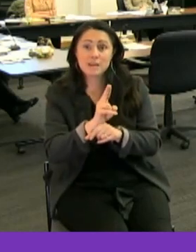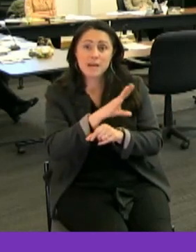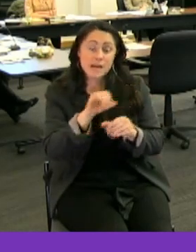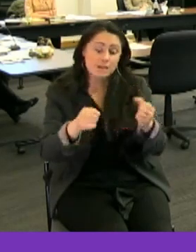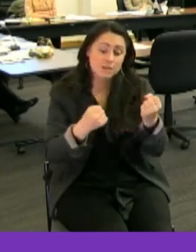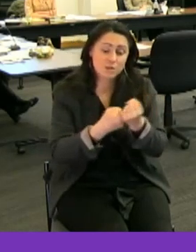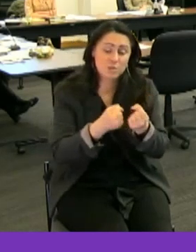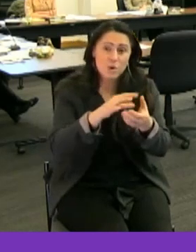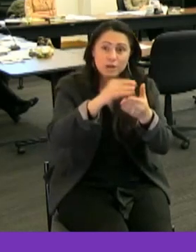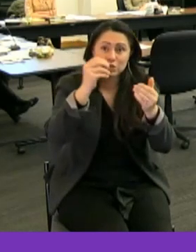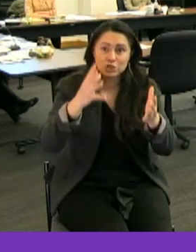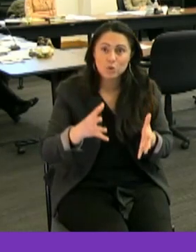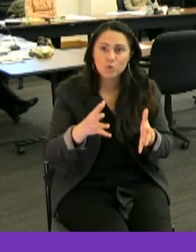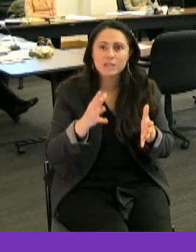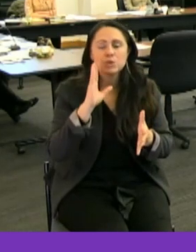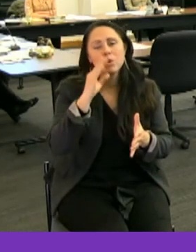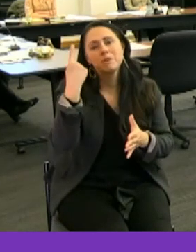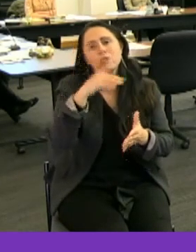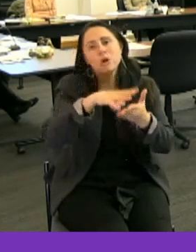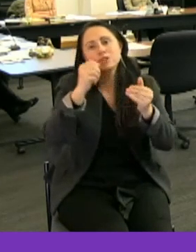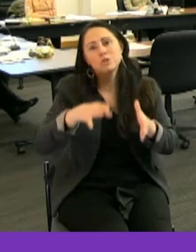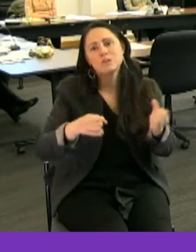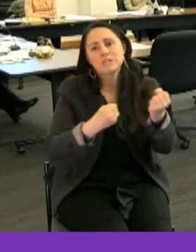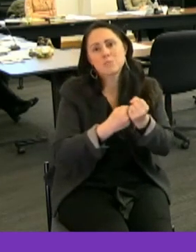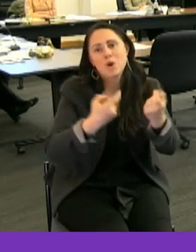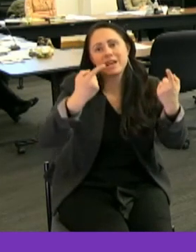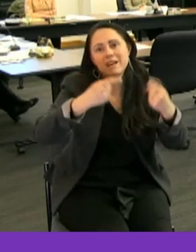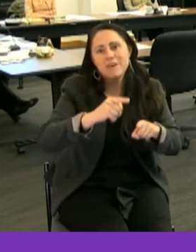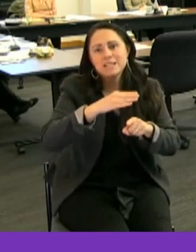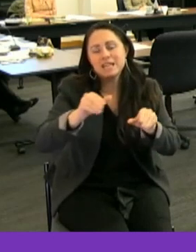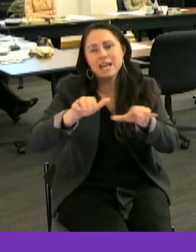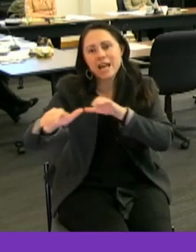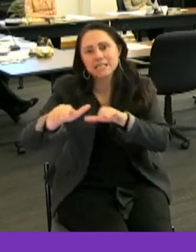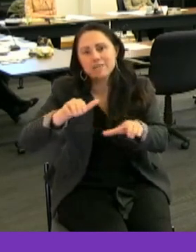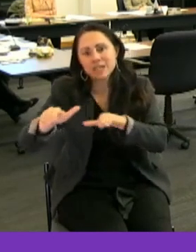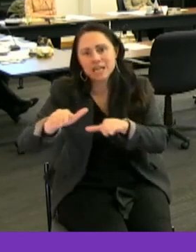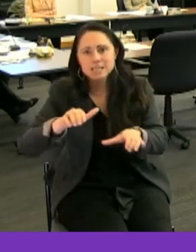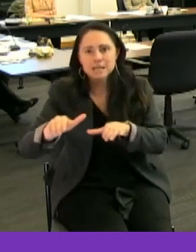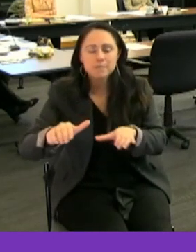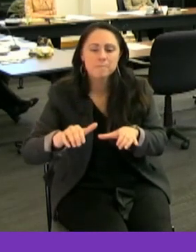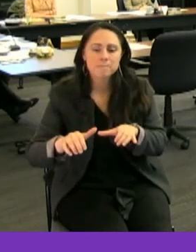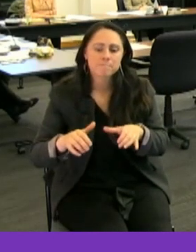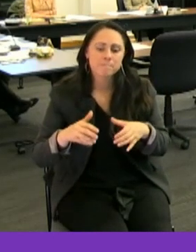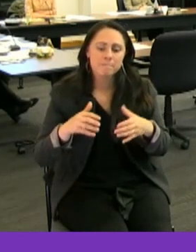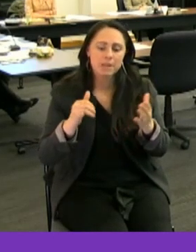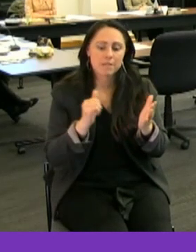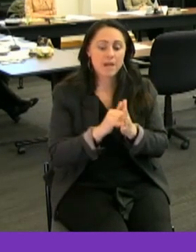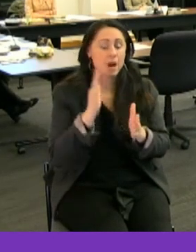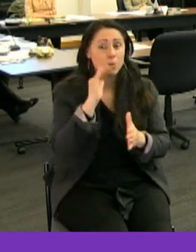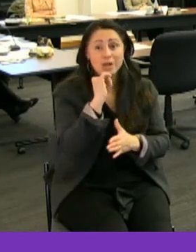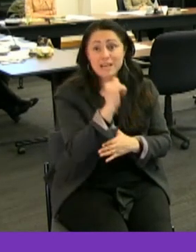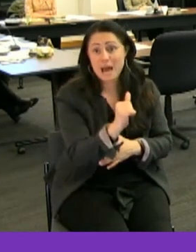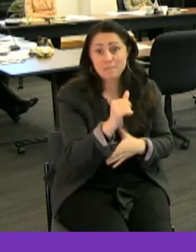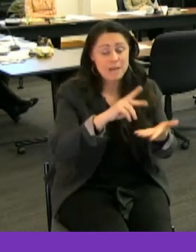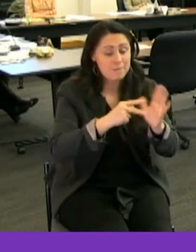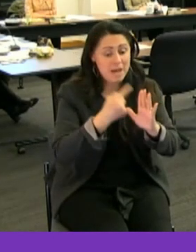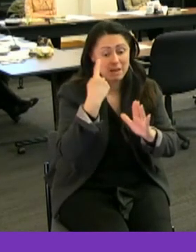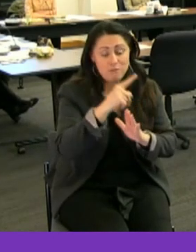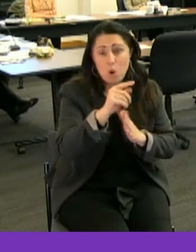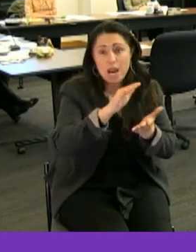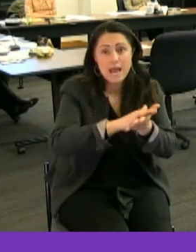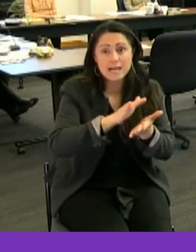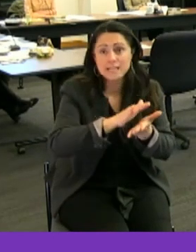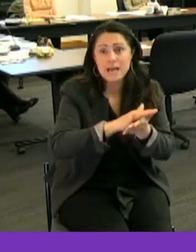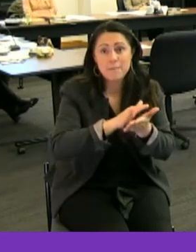and to support students, would be for student support events and activities. This would not be intended for